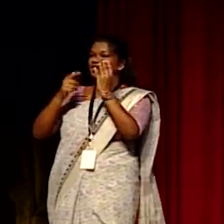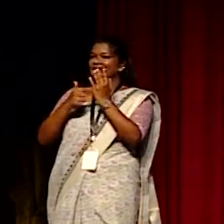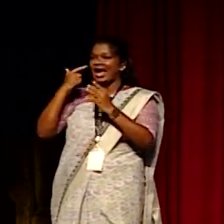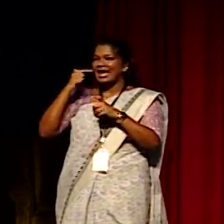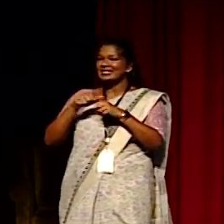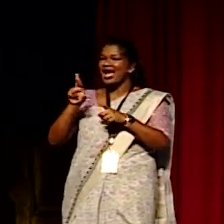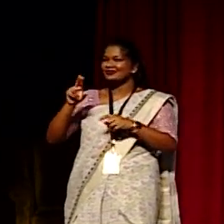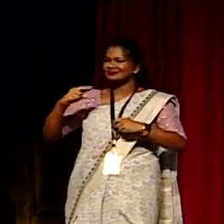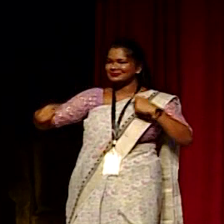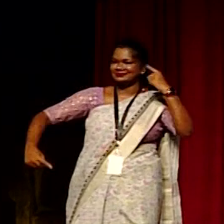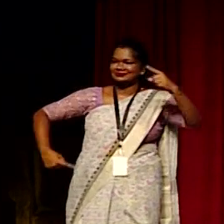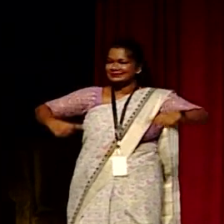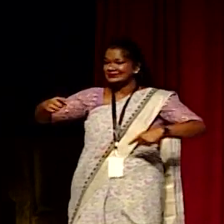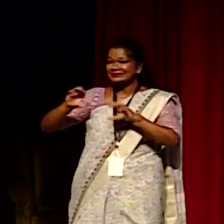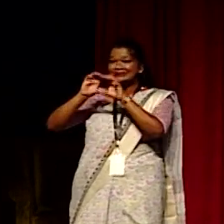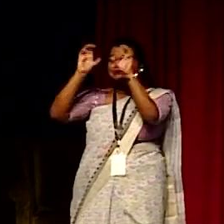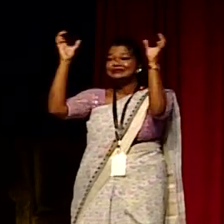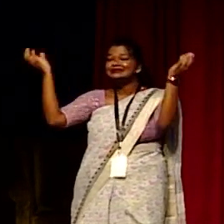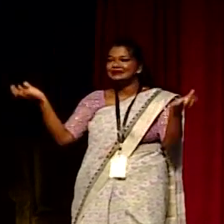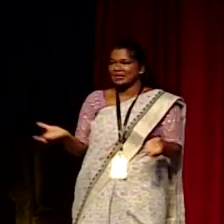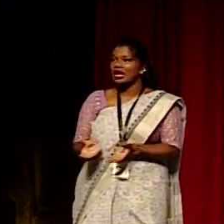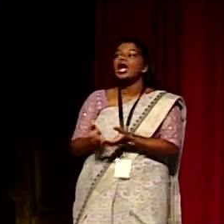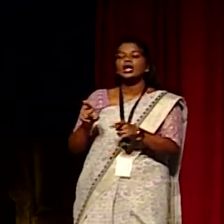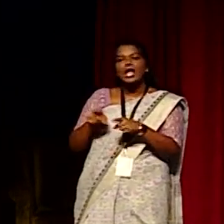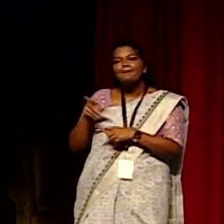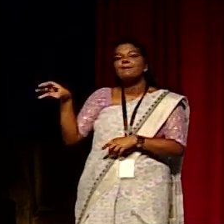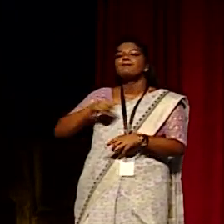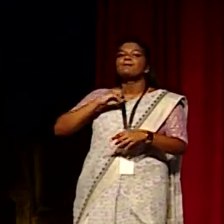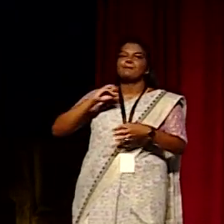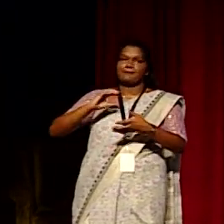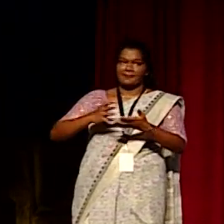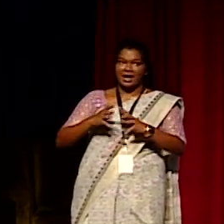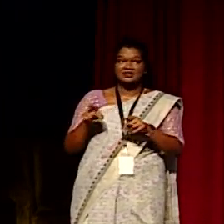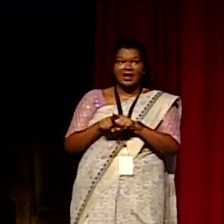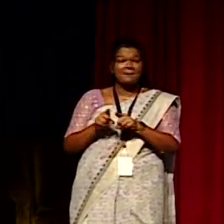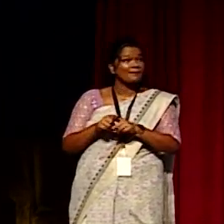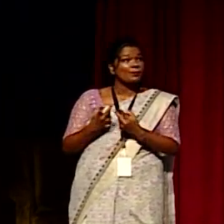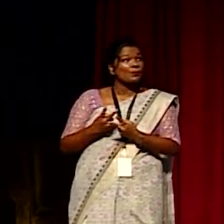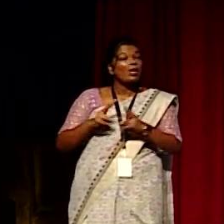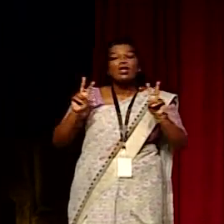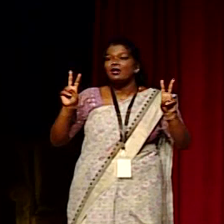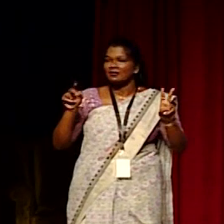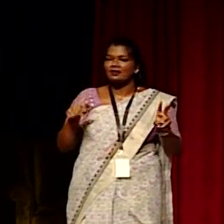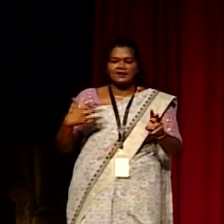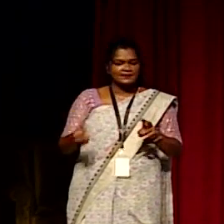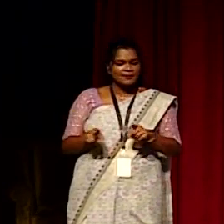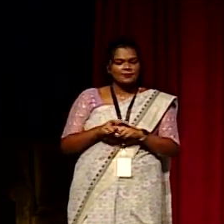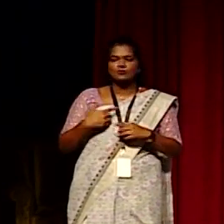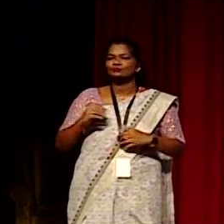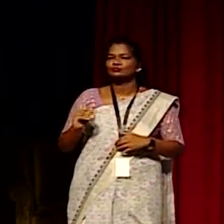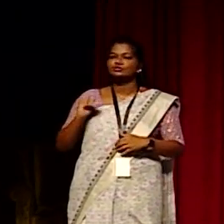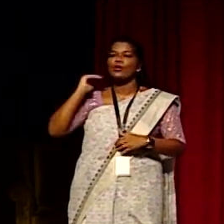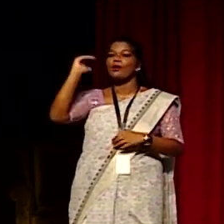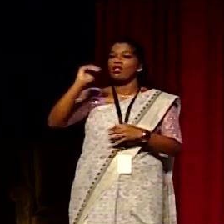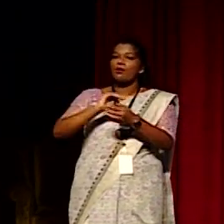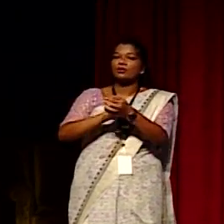retreading shops. So it was extraordinary. This foot was studied at the Royal Liverpool